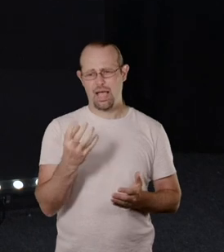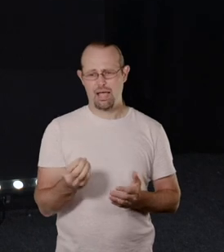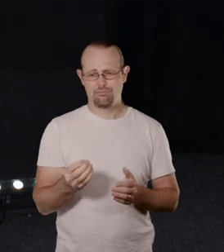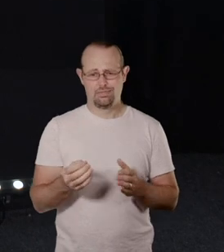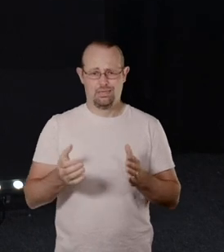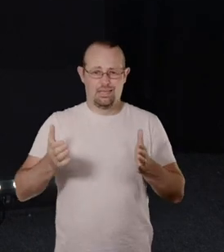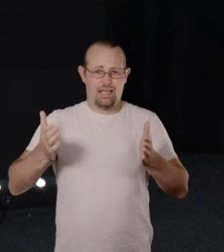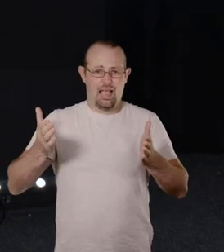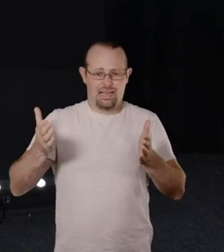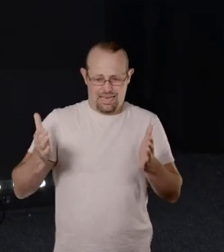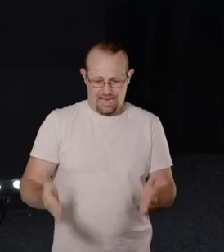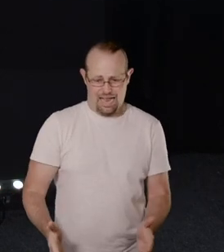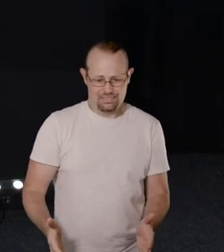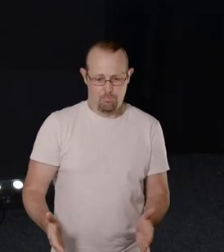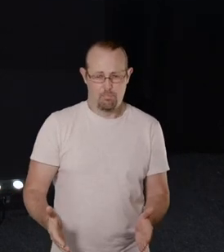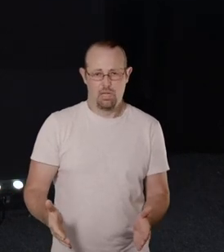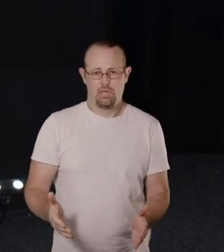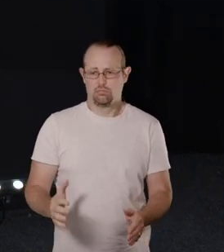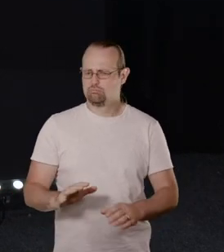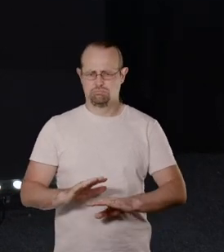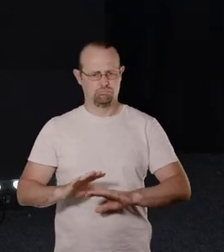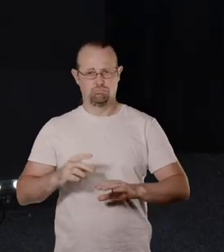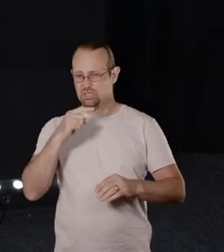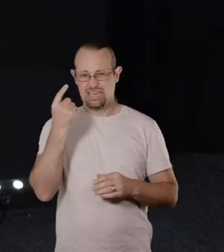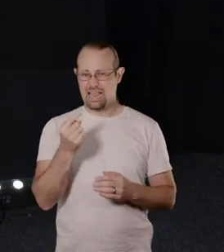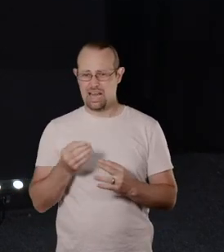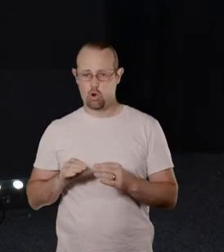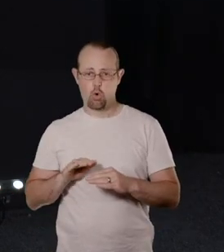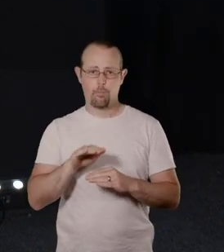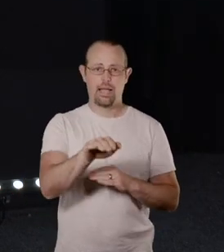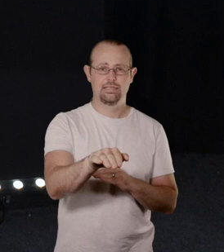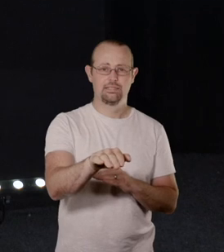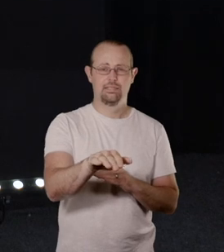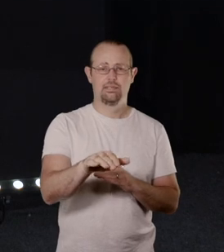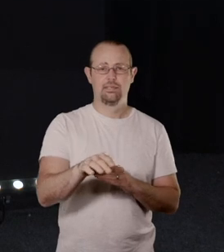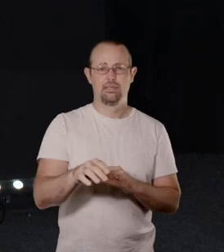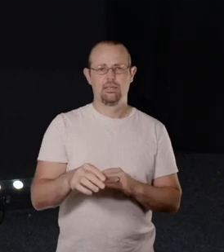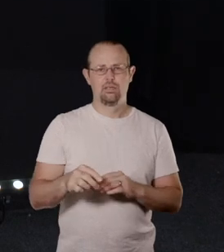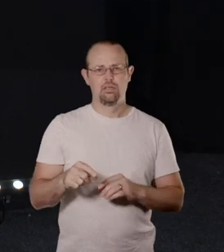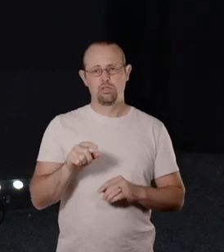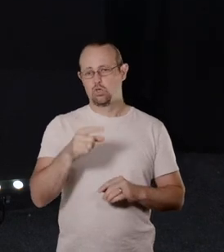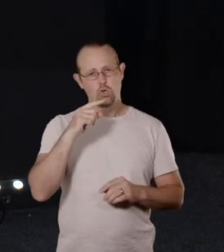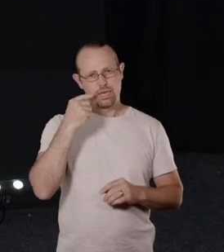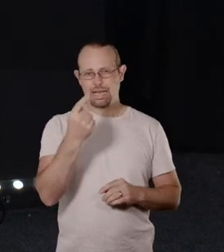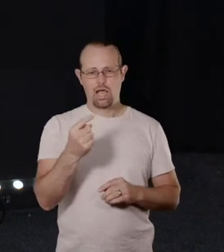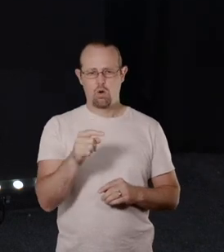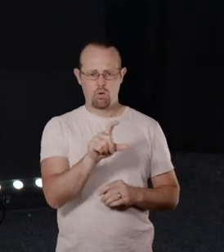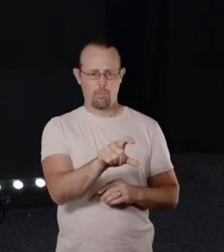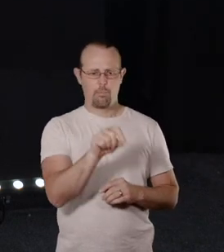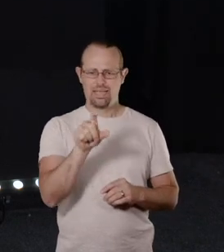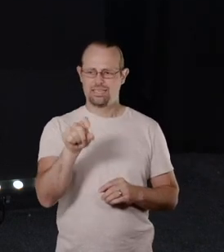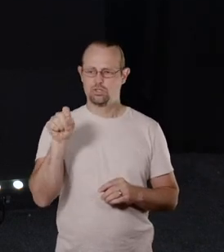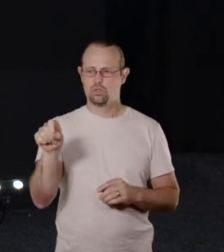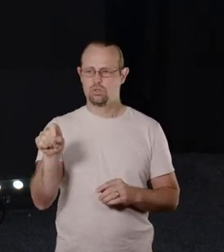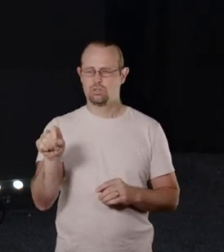what without means right here. And we can't pick and choose, folks, as to whether we want to